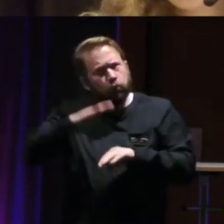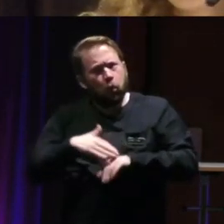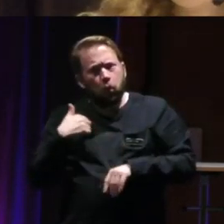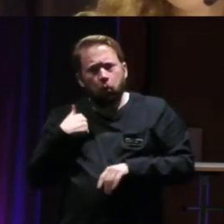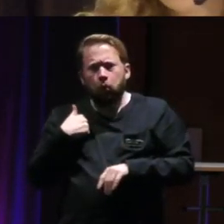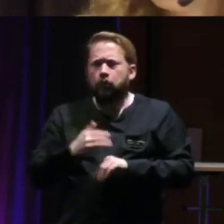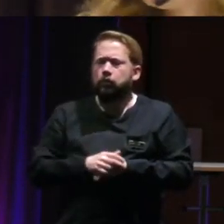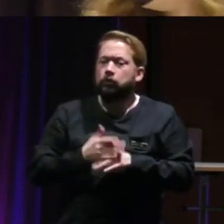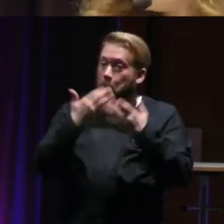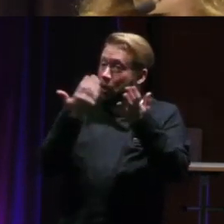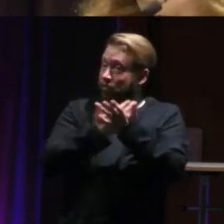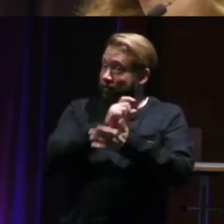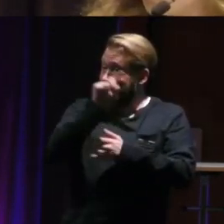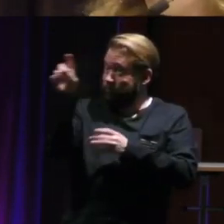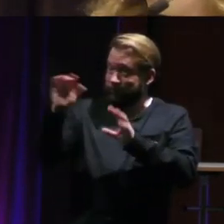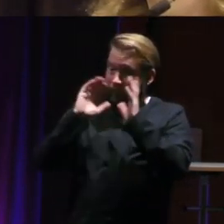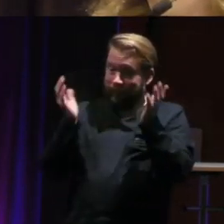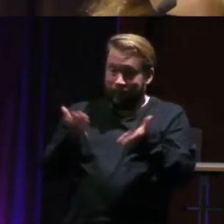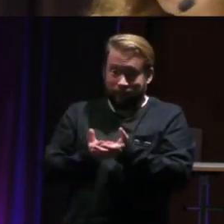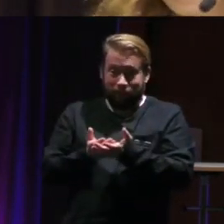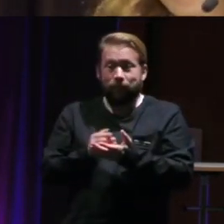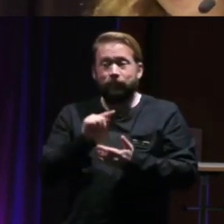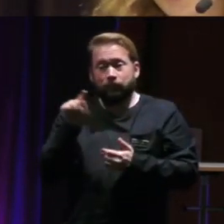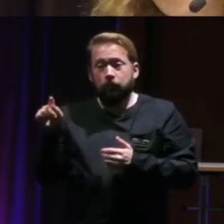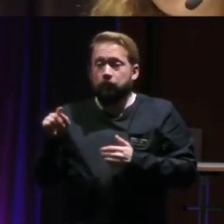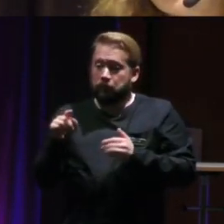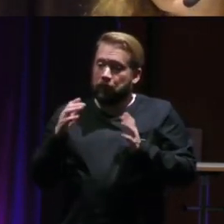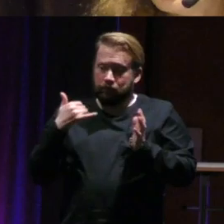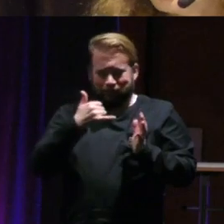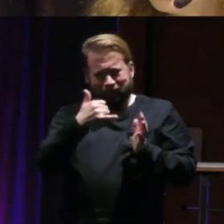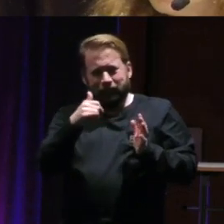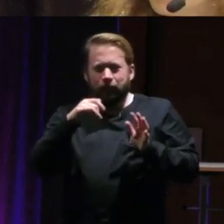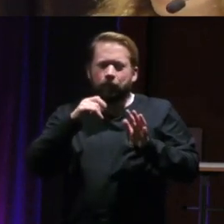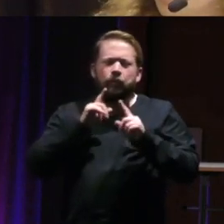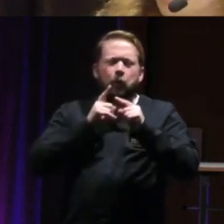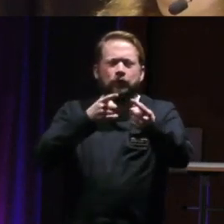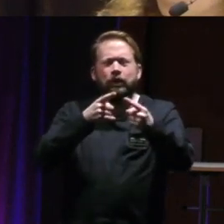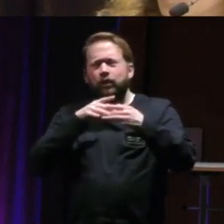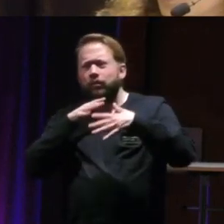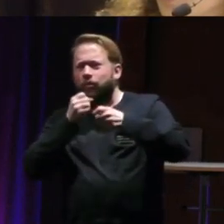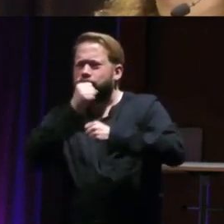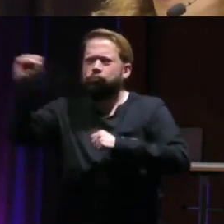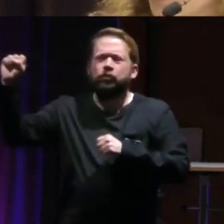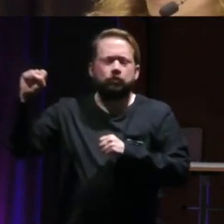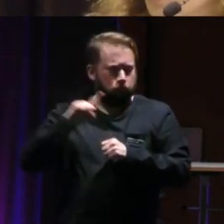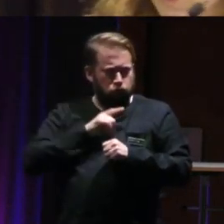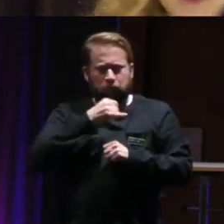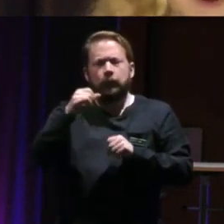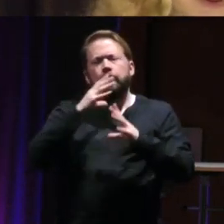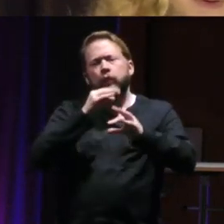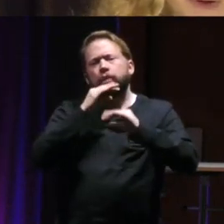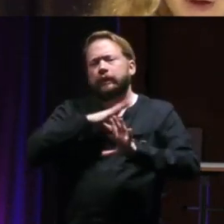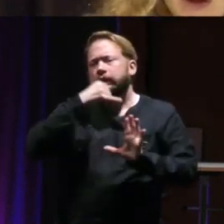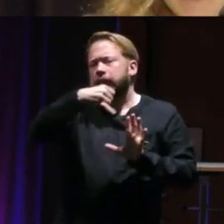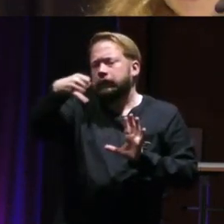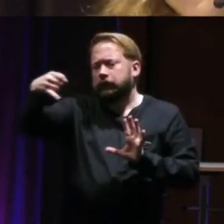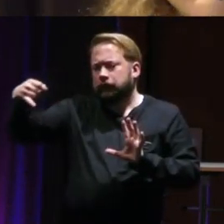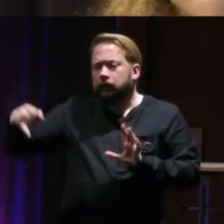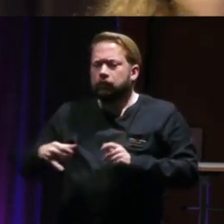is. It was a part of protest movement. So probably that's why.